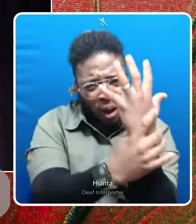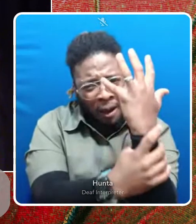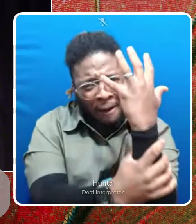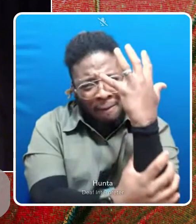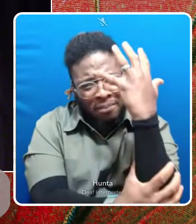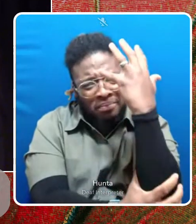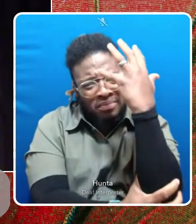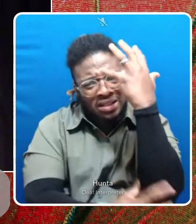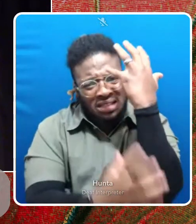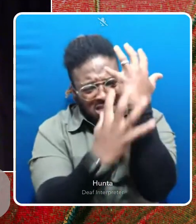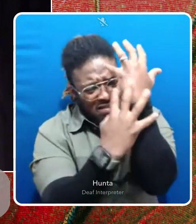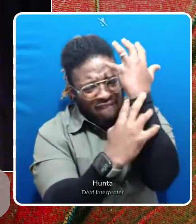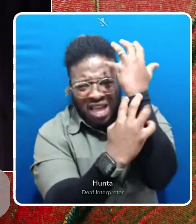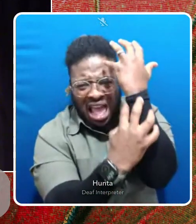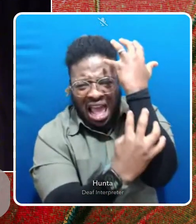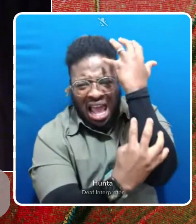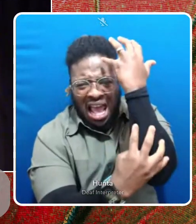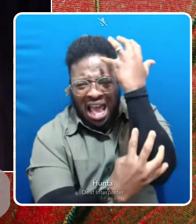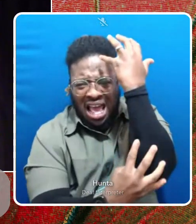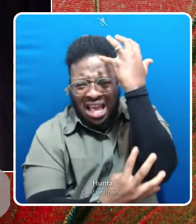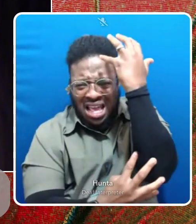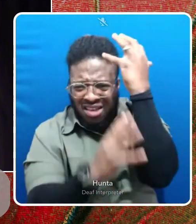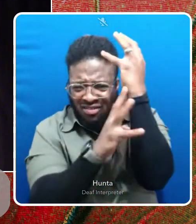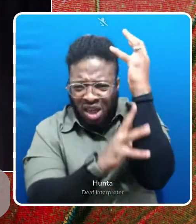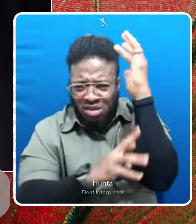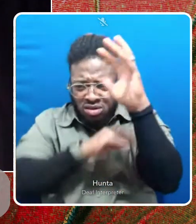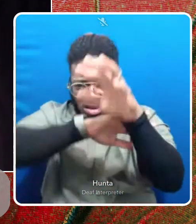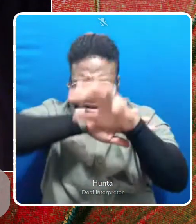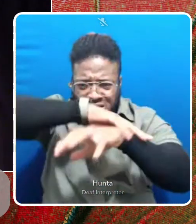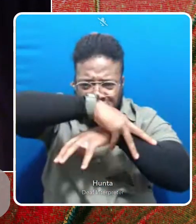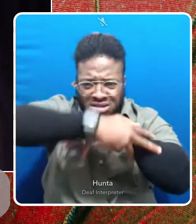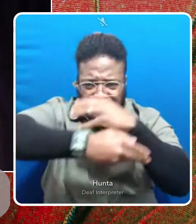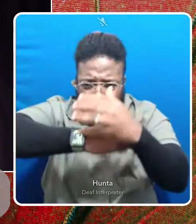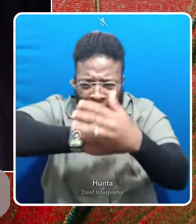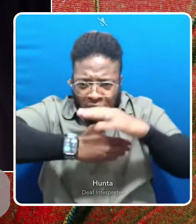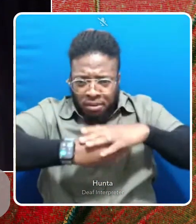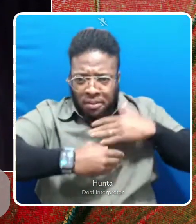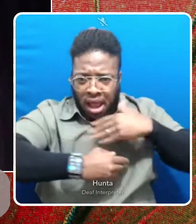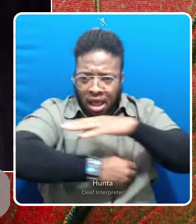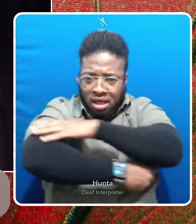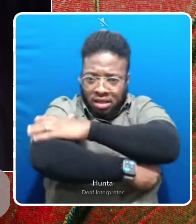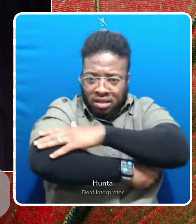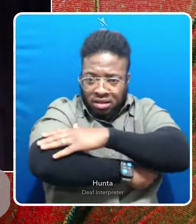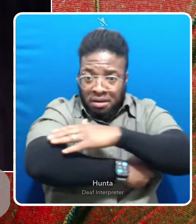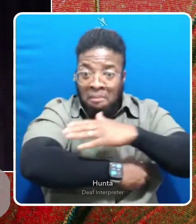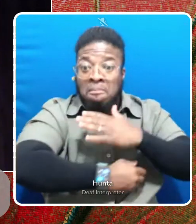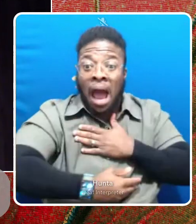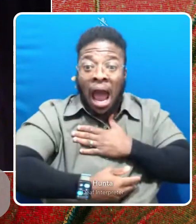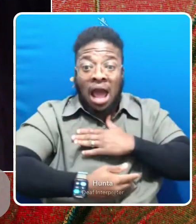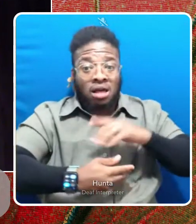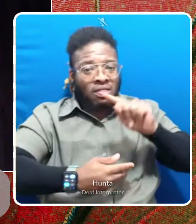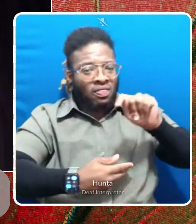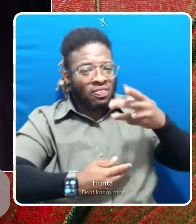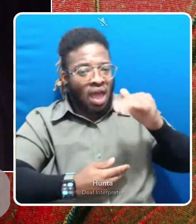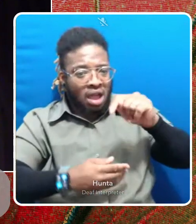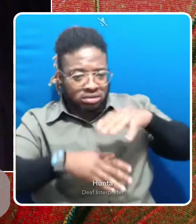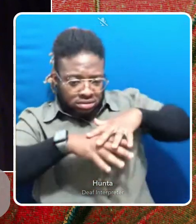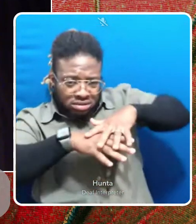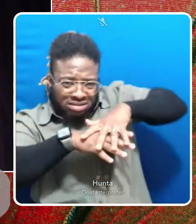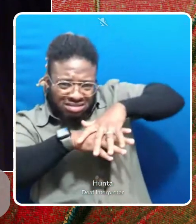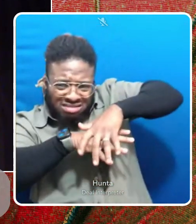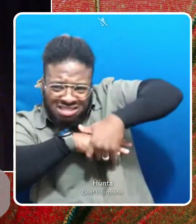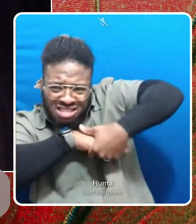my thighs. Her mouth did not bloom a bouquet on my body, but some nights I still hear